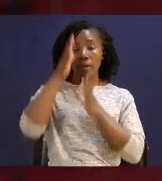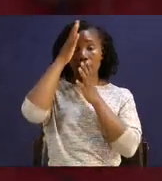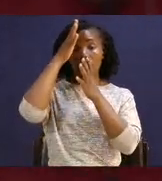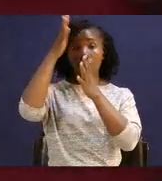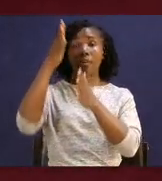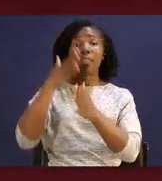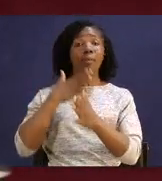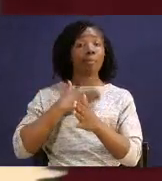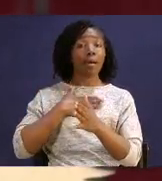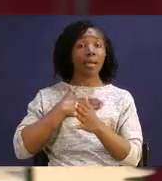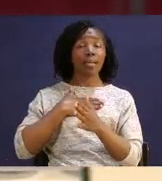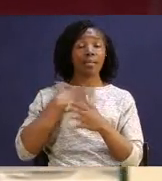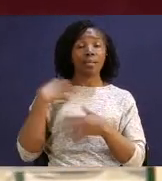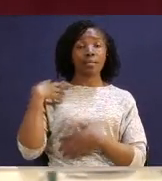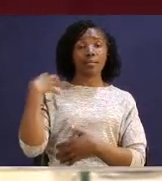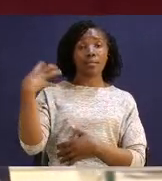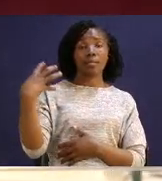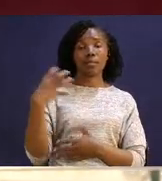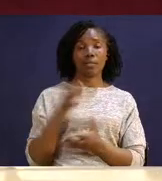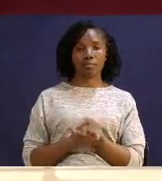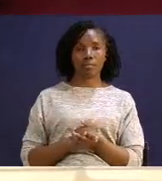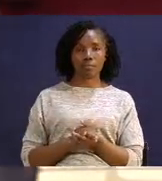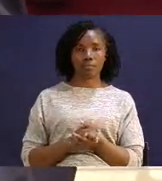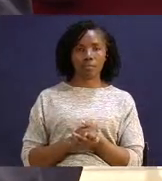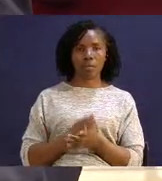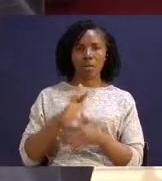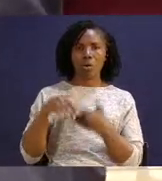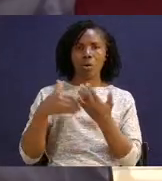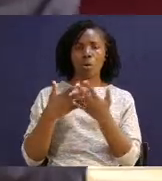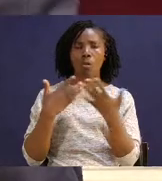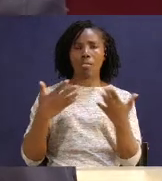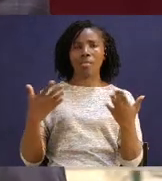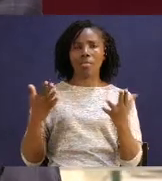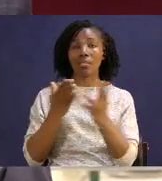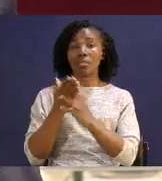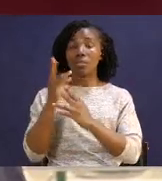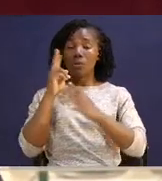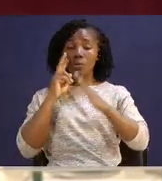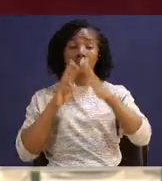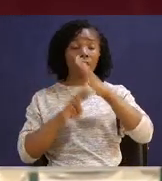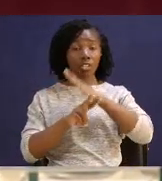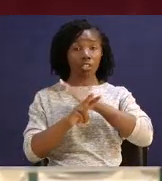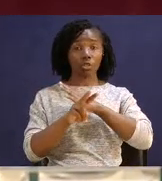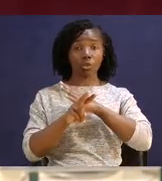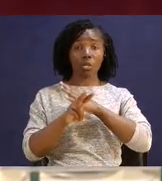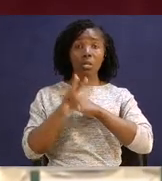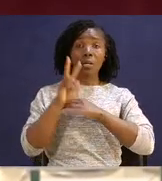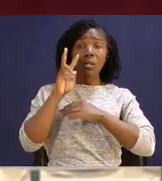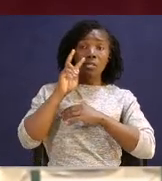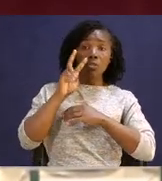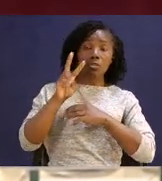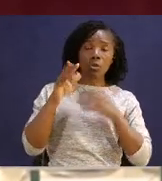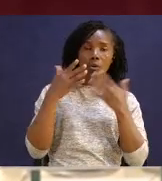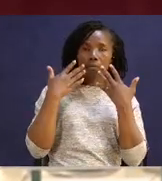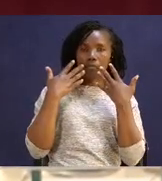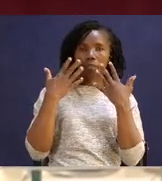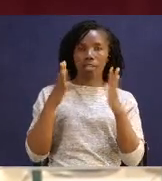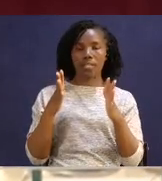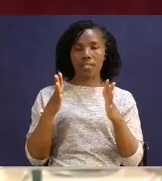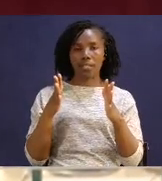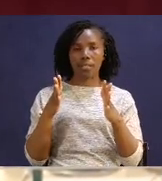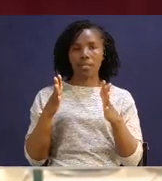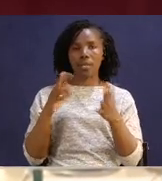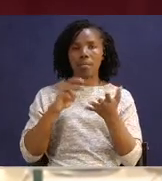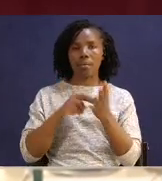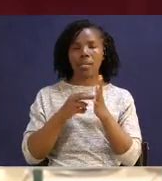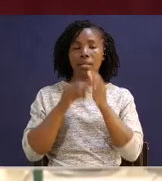is wealthy. All these things are here, and he's dazed at the blessing that